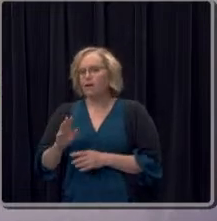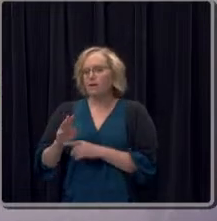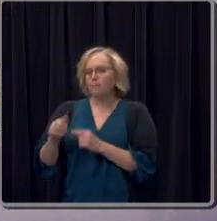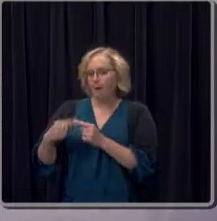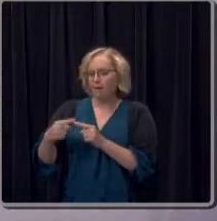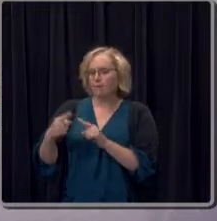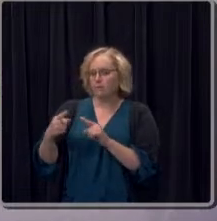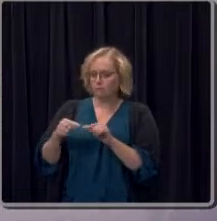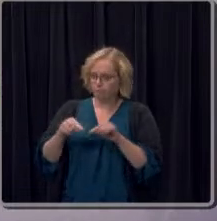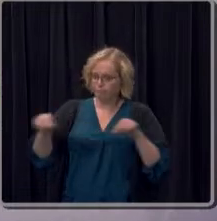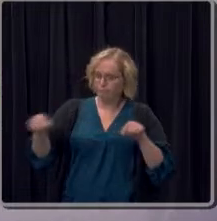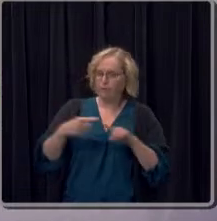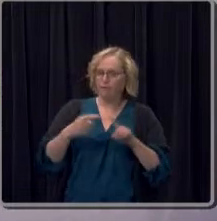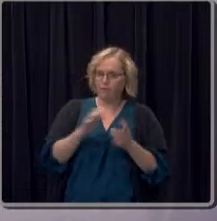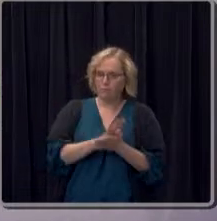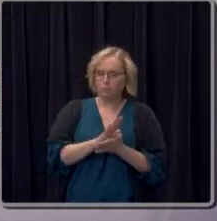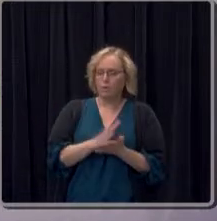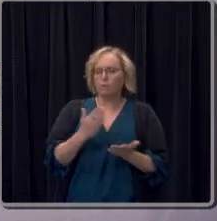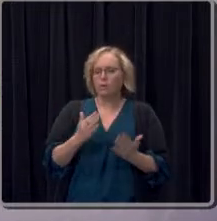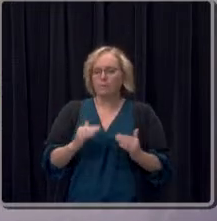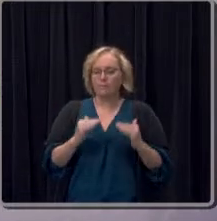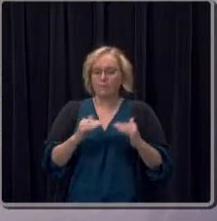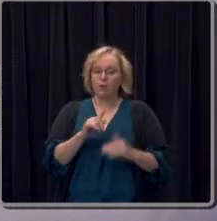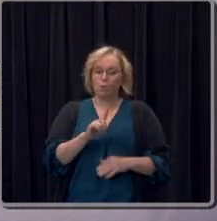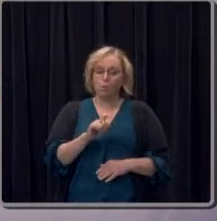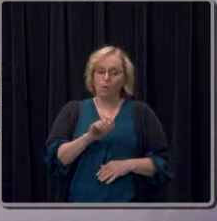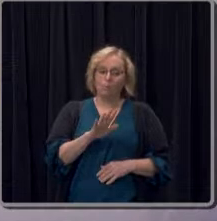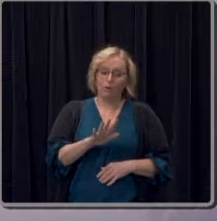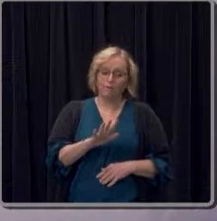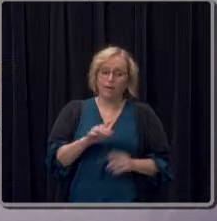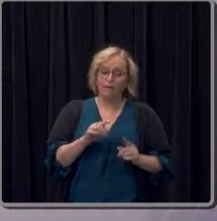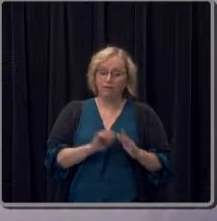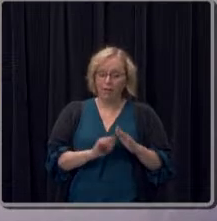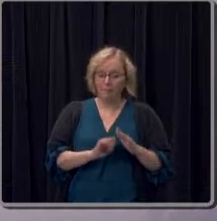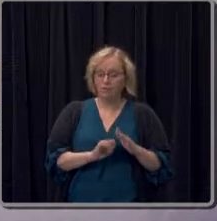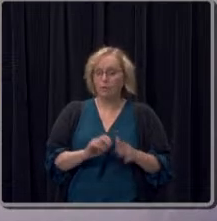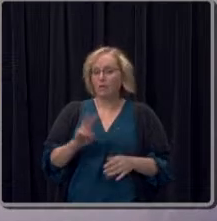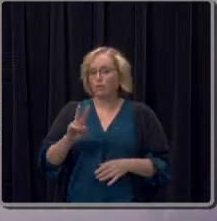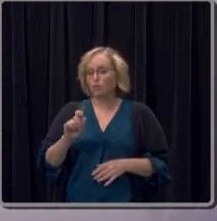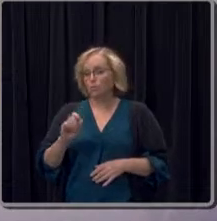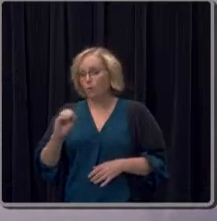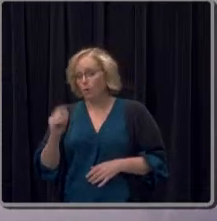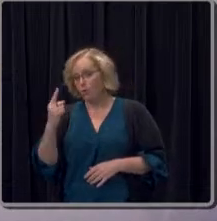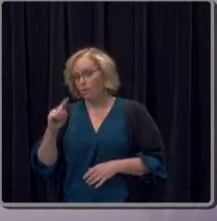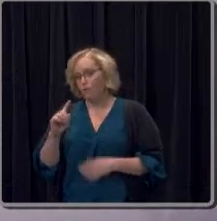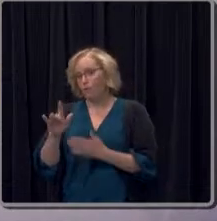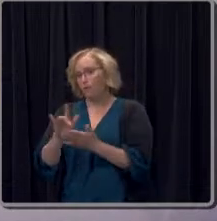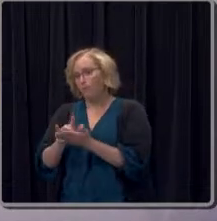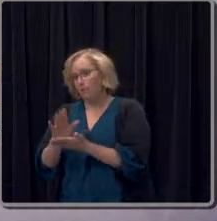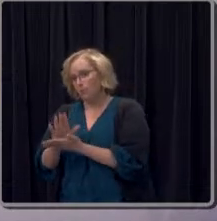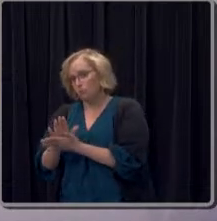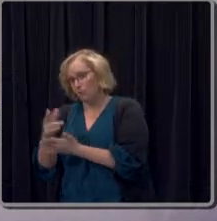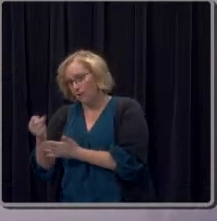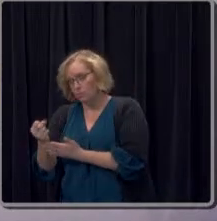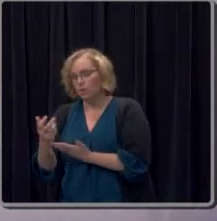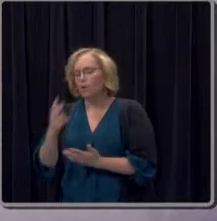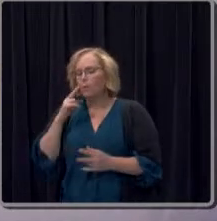to 1.5 for elementary and a 2.0 for secondary. We're going to explore basically